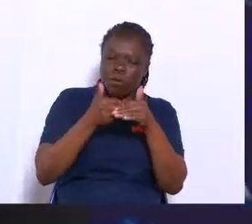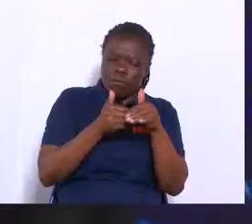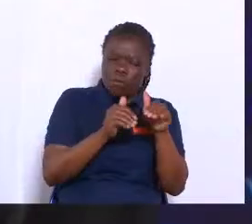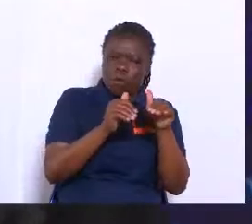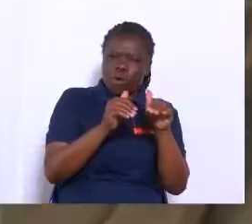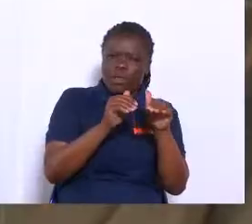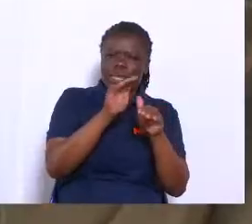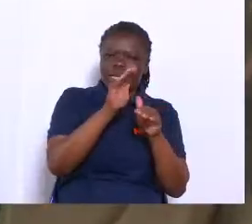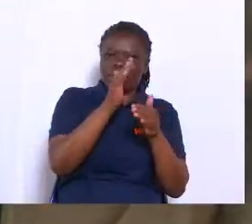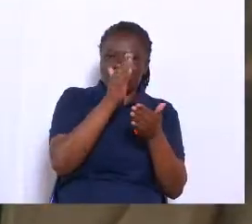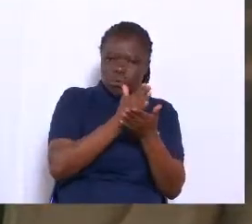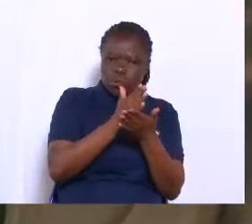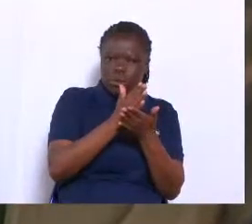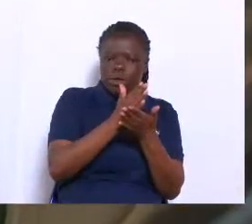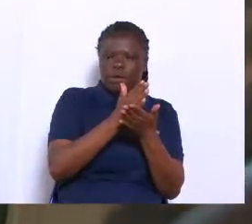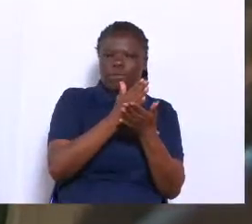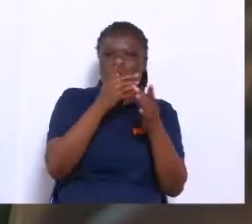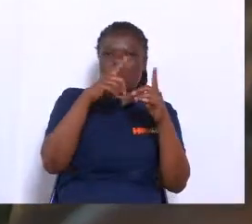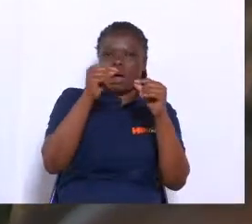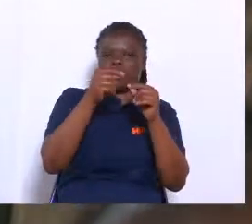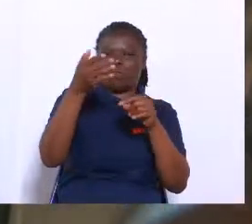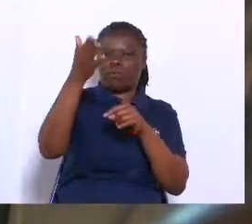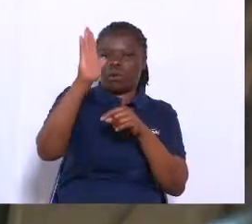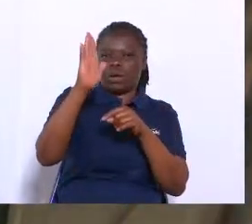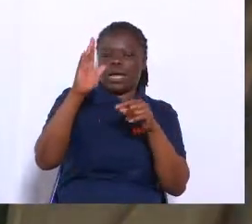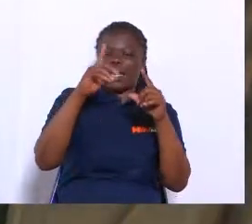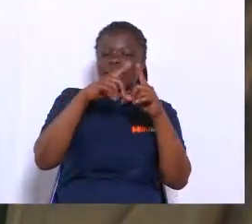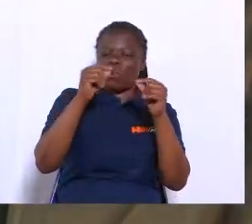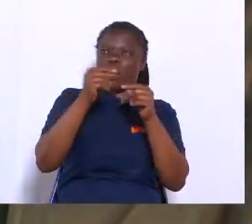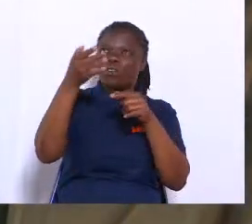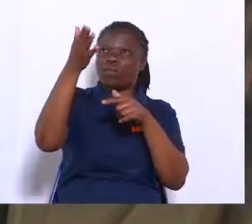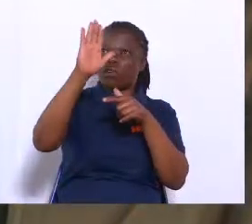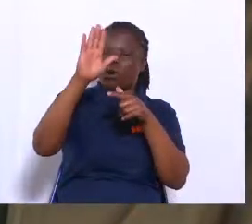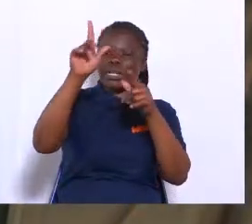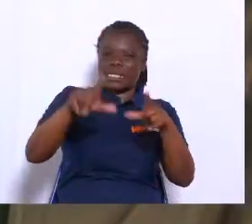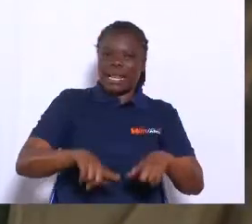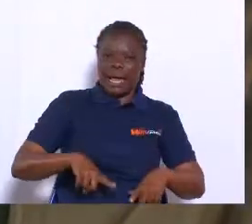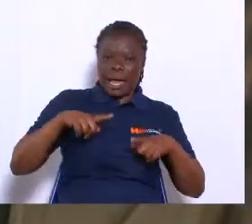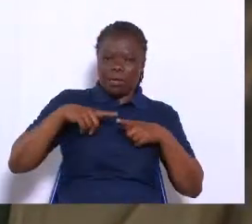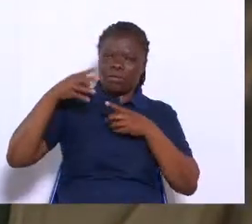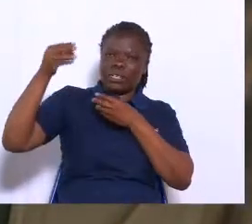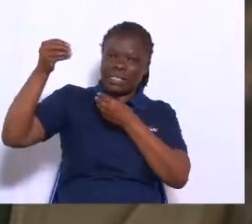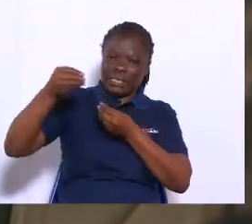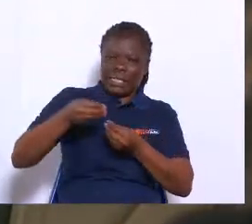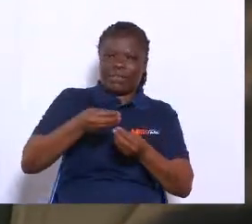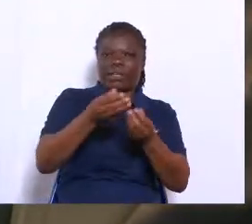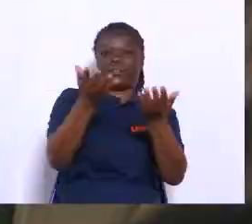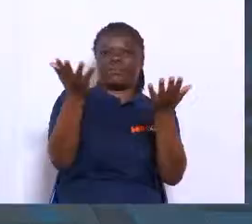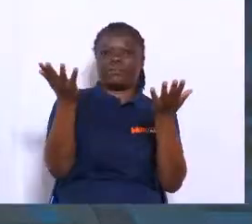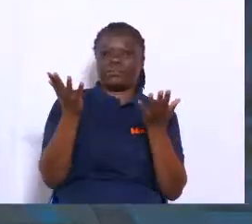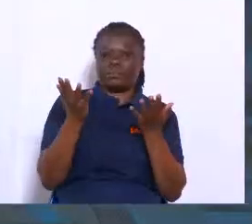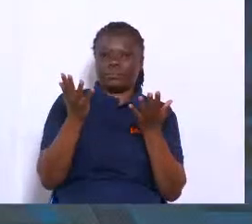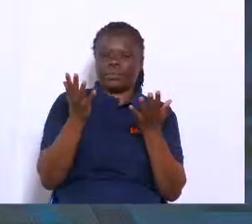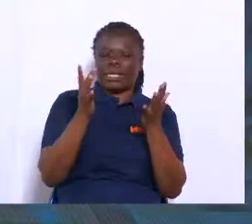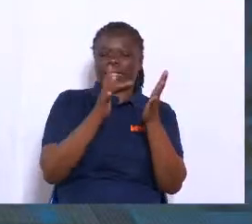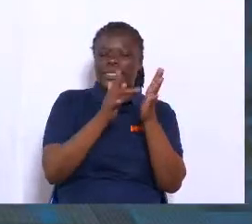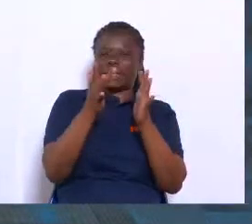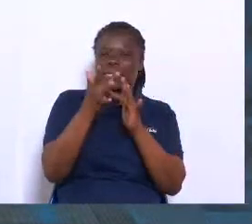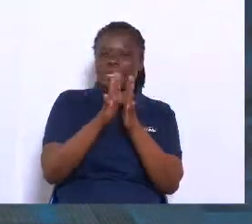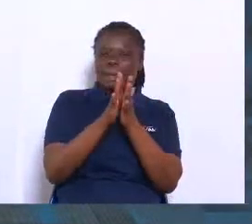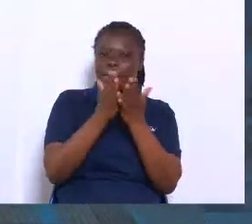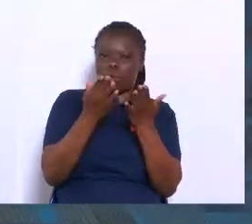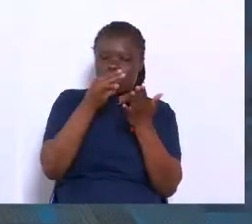of God. The Word of God is life-giving. Jesus, in Matthew chapter 24, makes